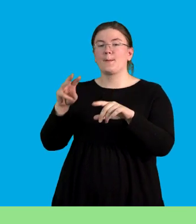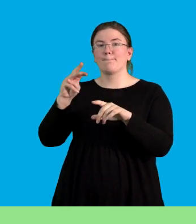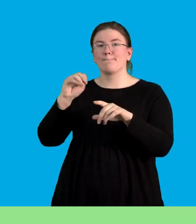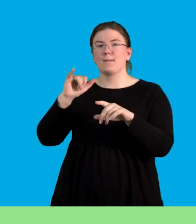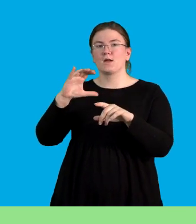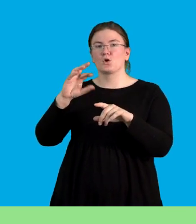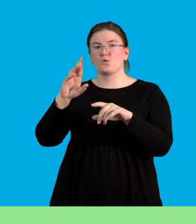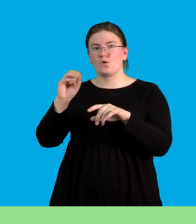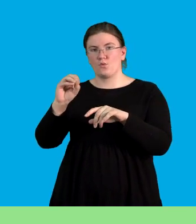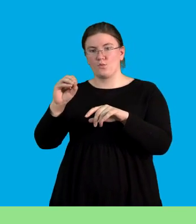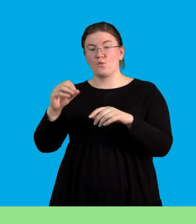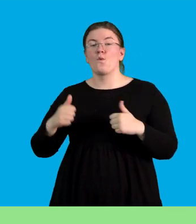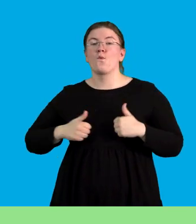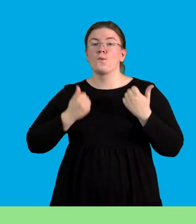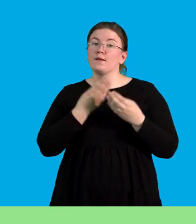a microorganism.